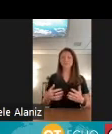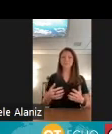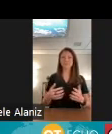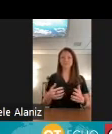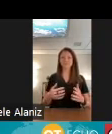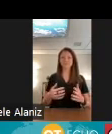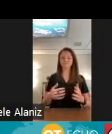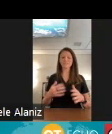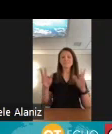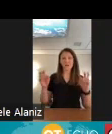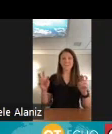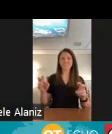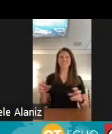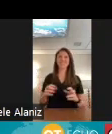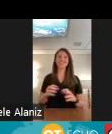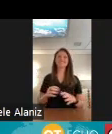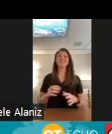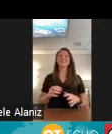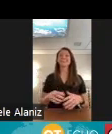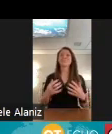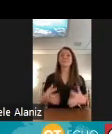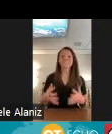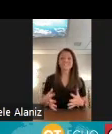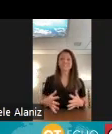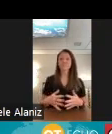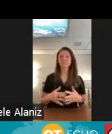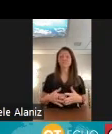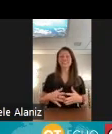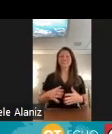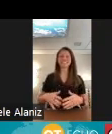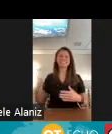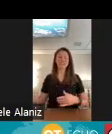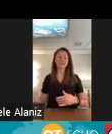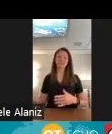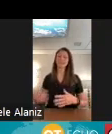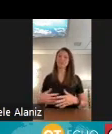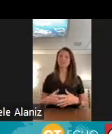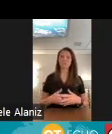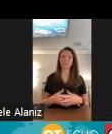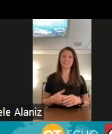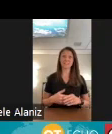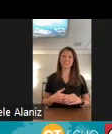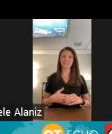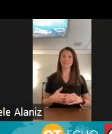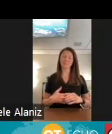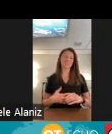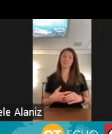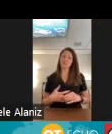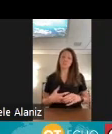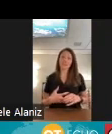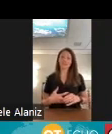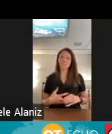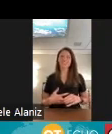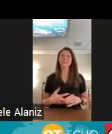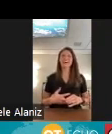open smart exercise, that the complexity of the motor task itself is also targeting executive function. So